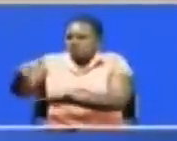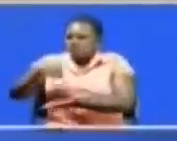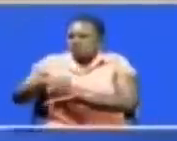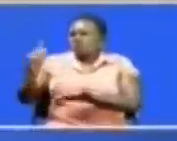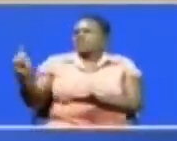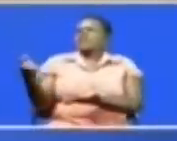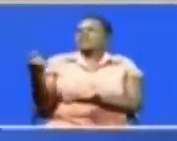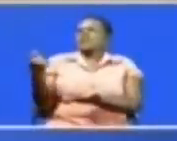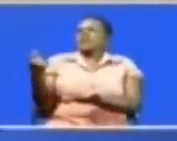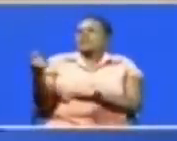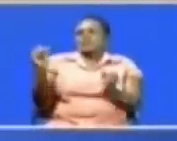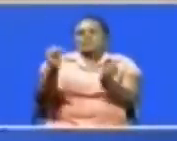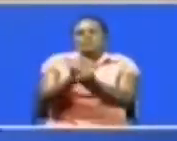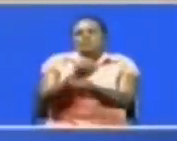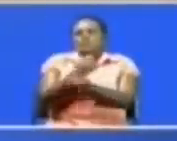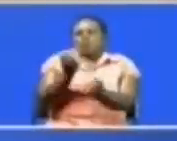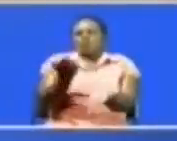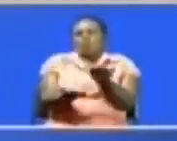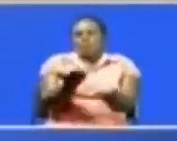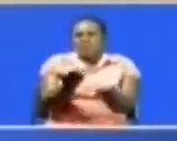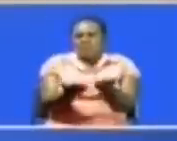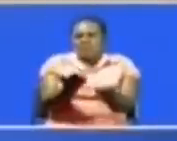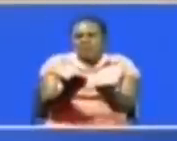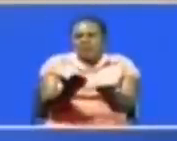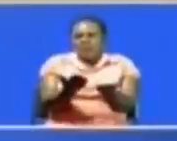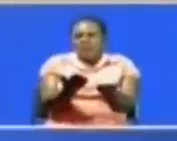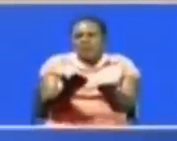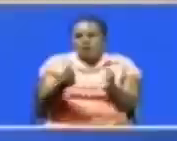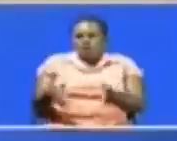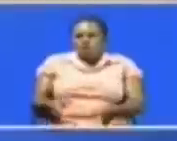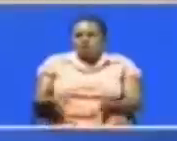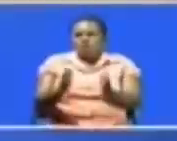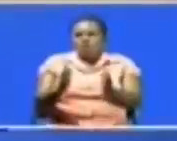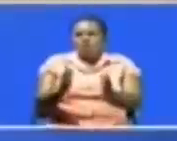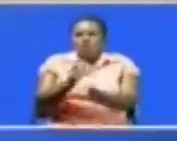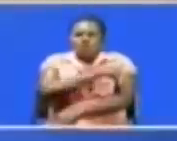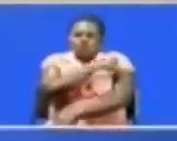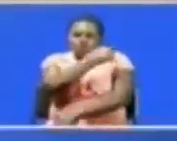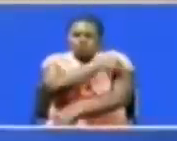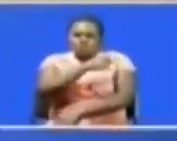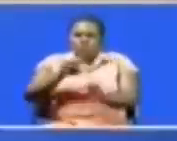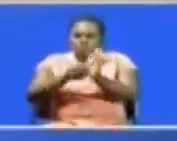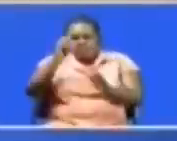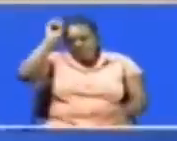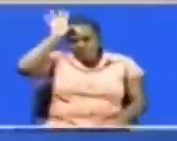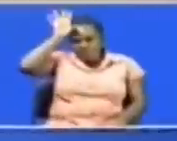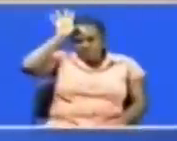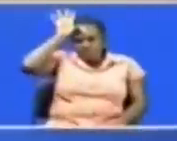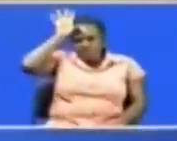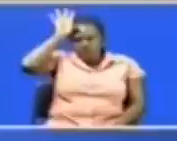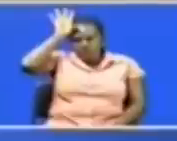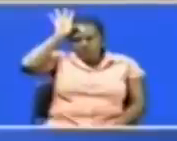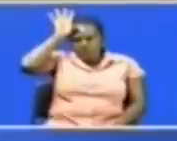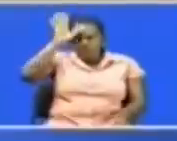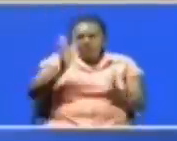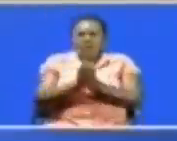regions. You cannot compare, for instance, the number of roads or even hospitals in places like Kiambu and a